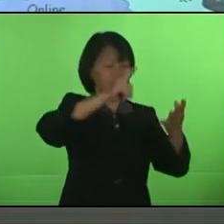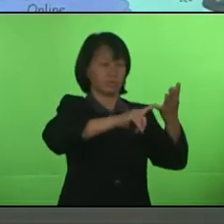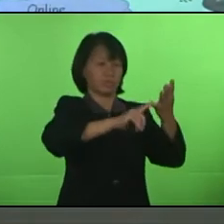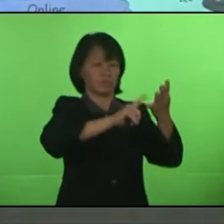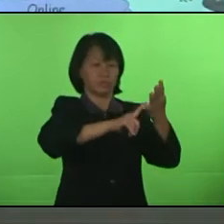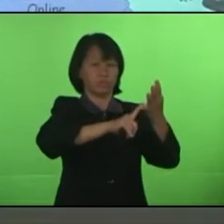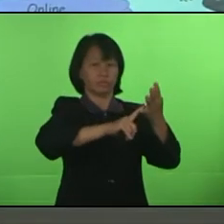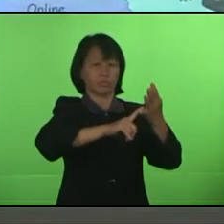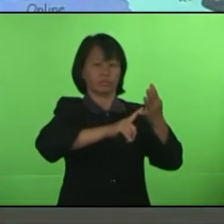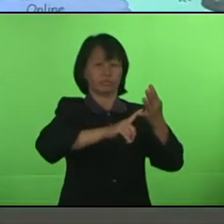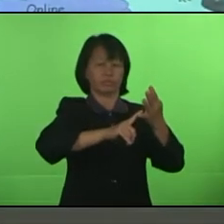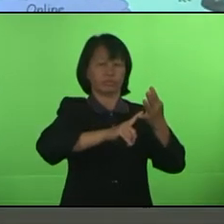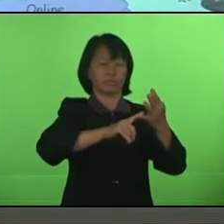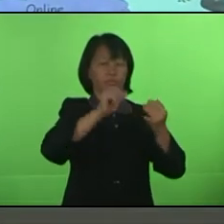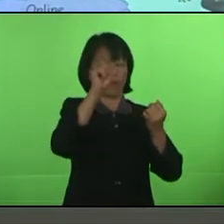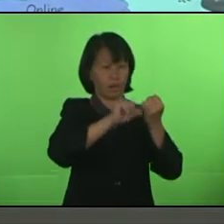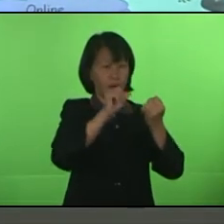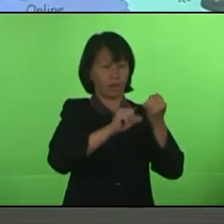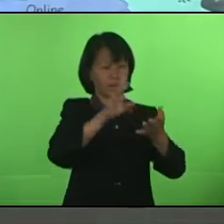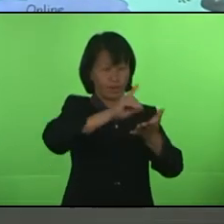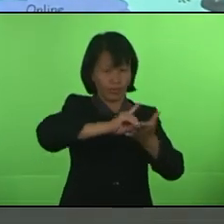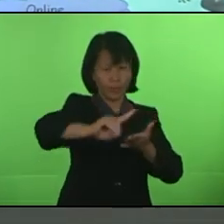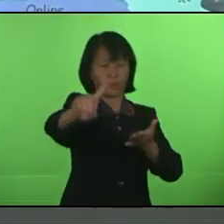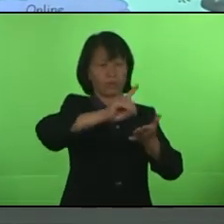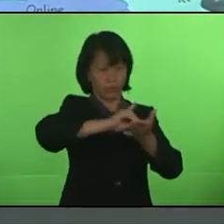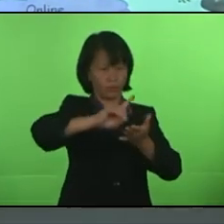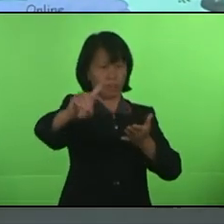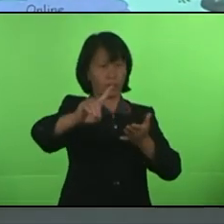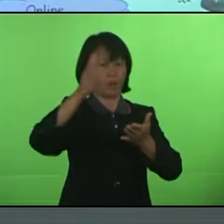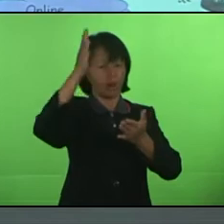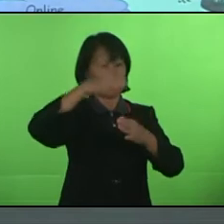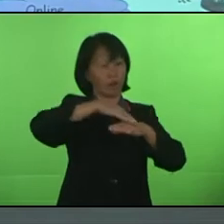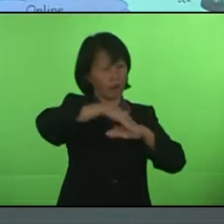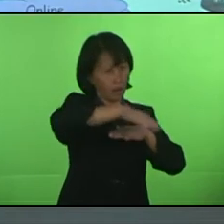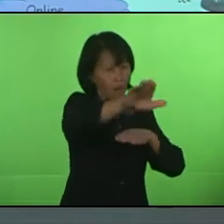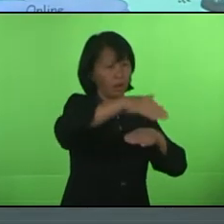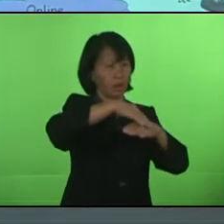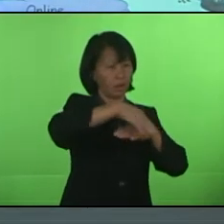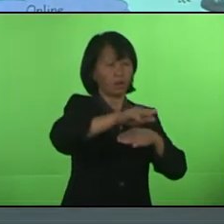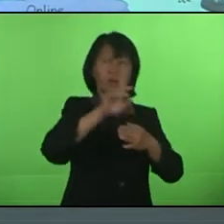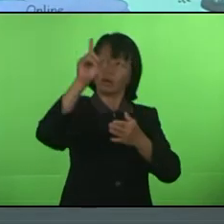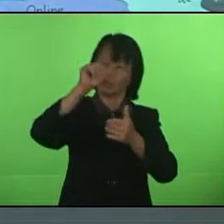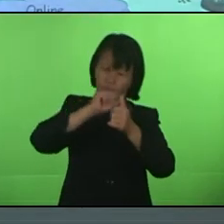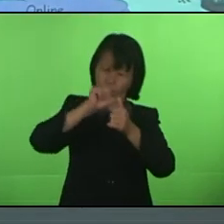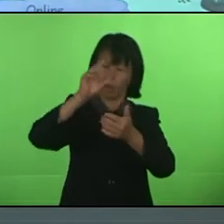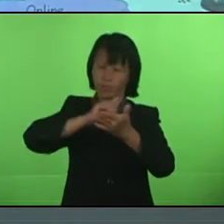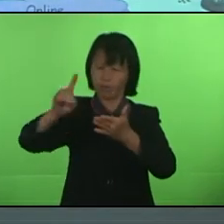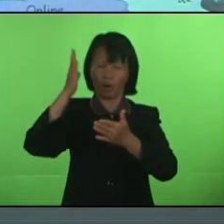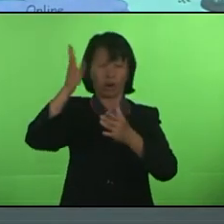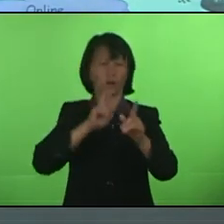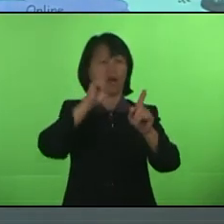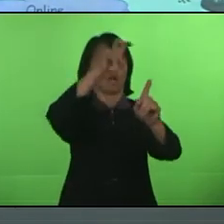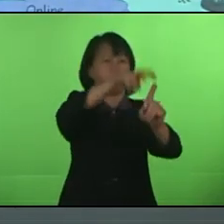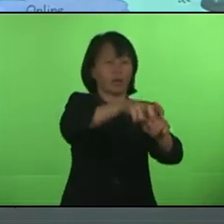that every week they send you two or three times in a week, they send